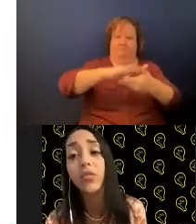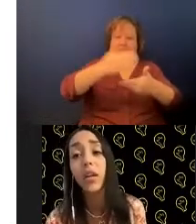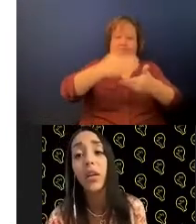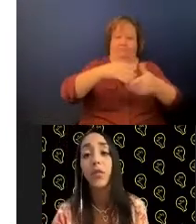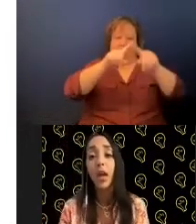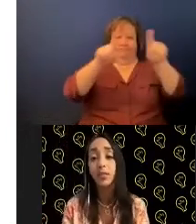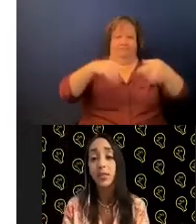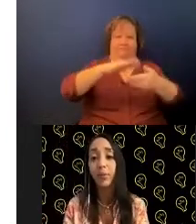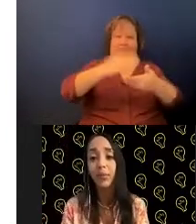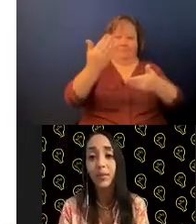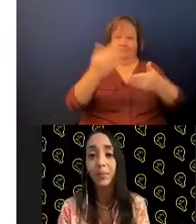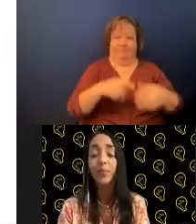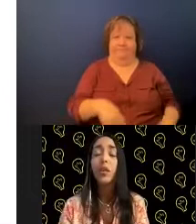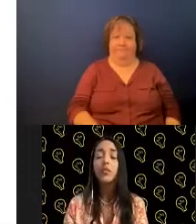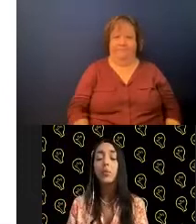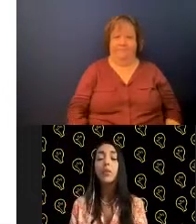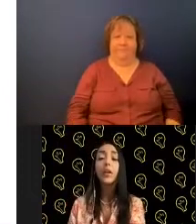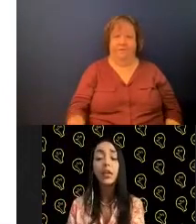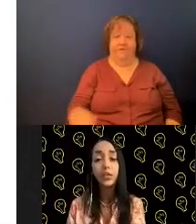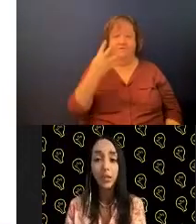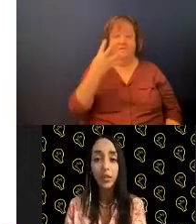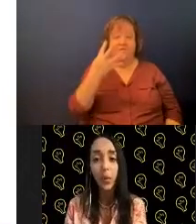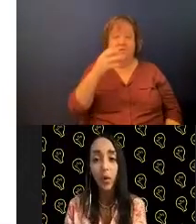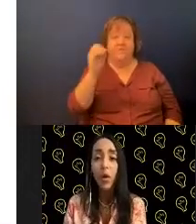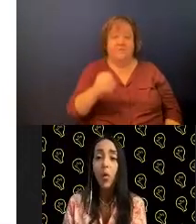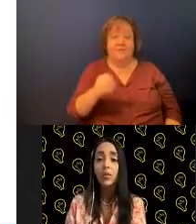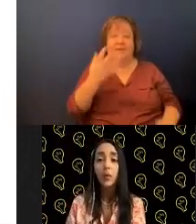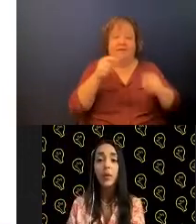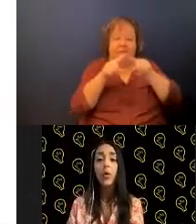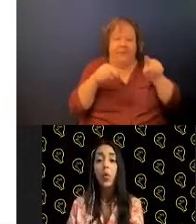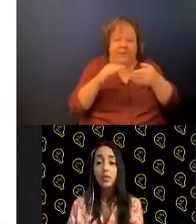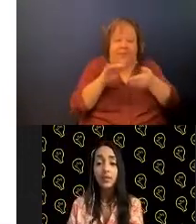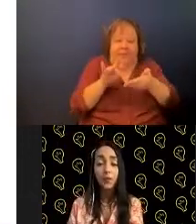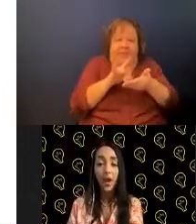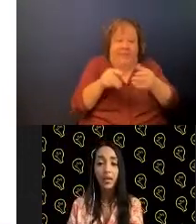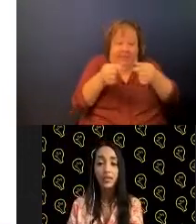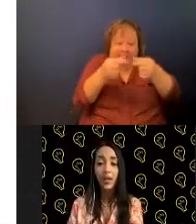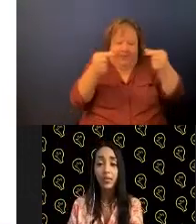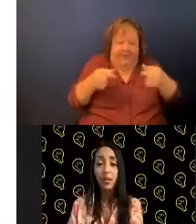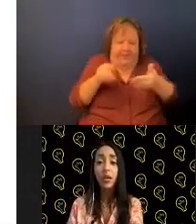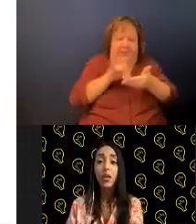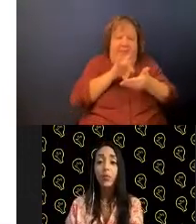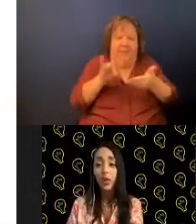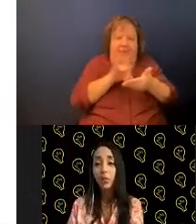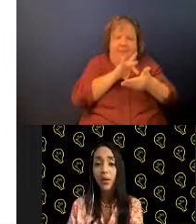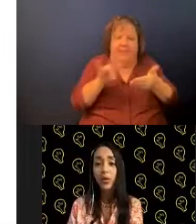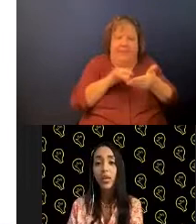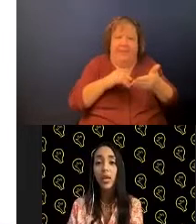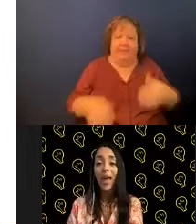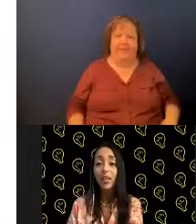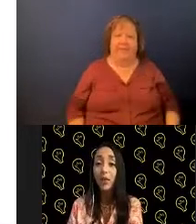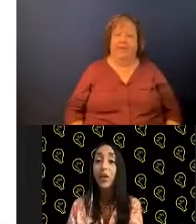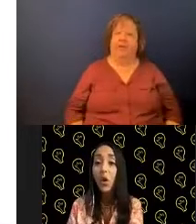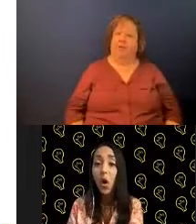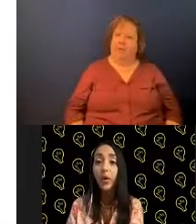the internet via tablet. Something very interesting as well was that people who identified as ethnic, racial minority